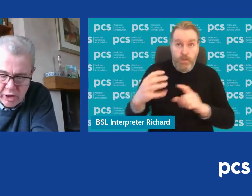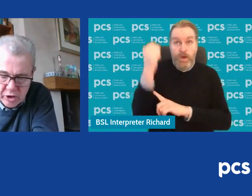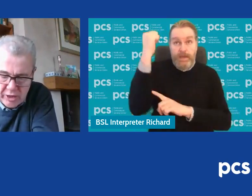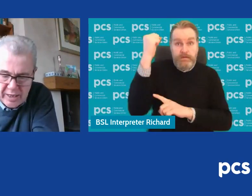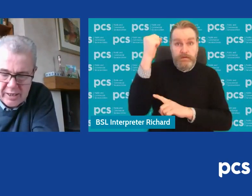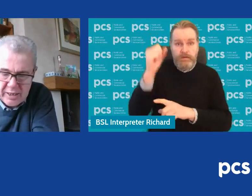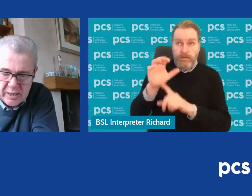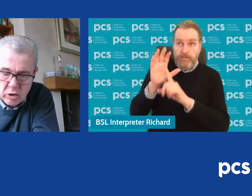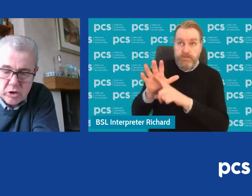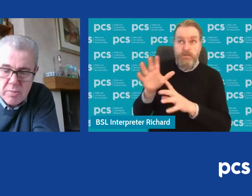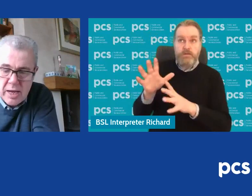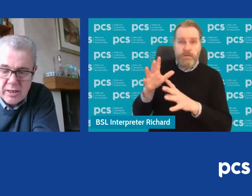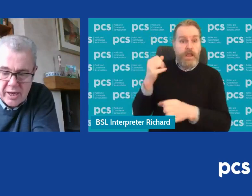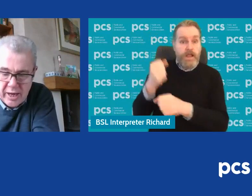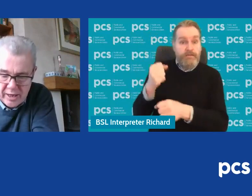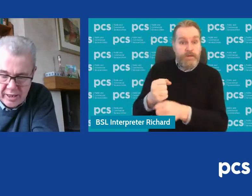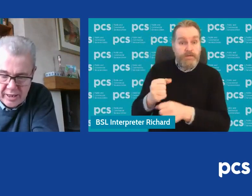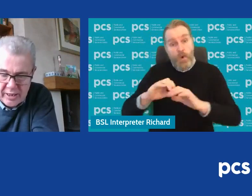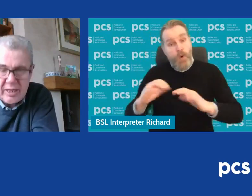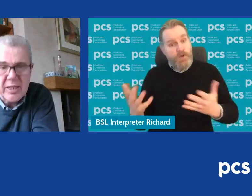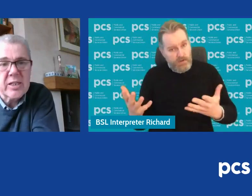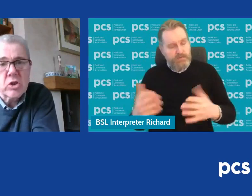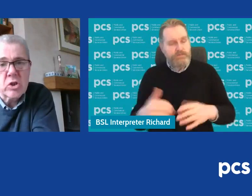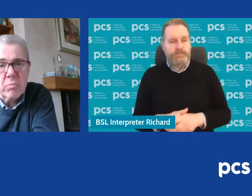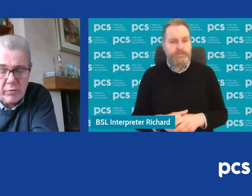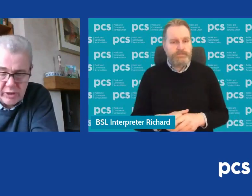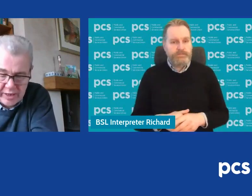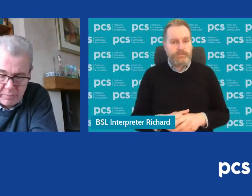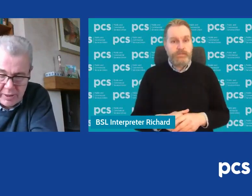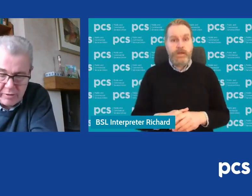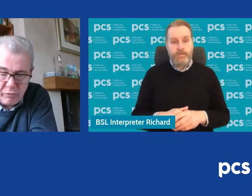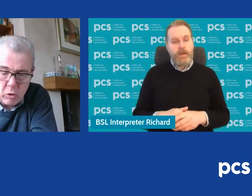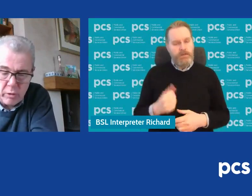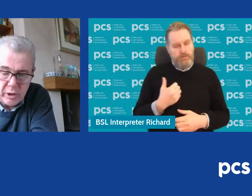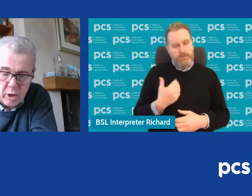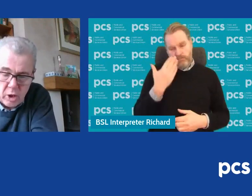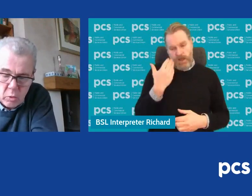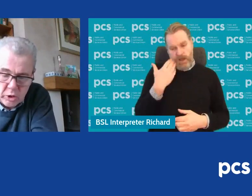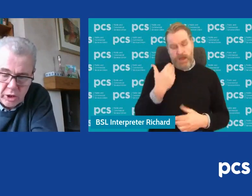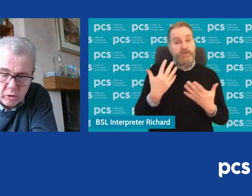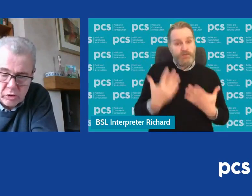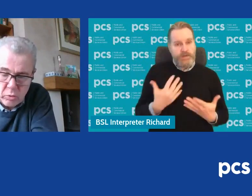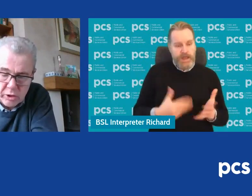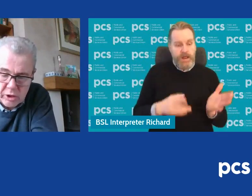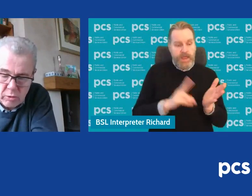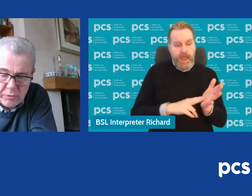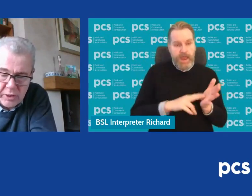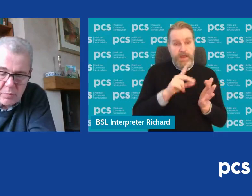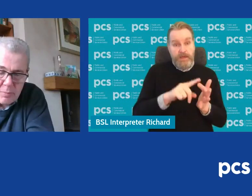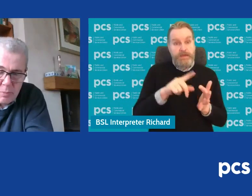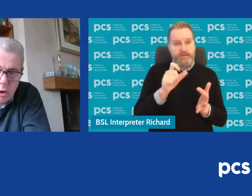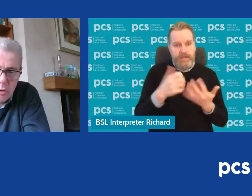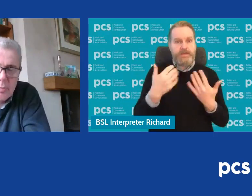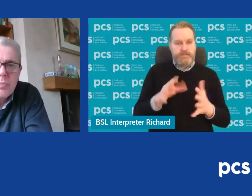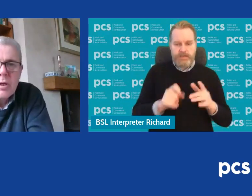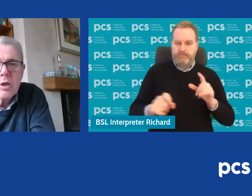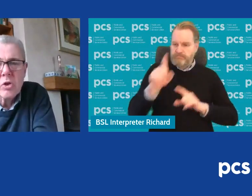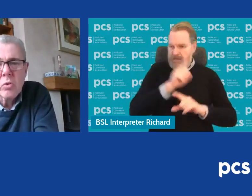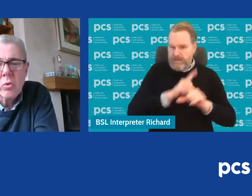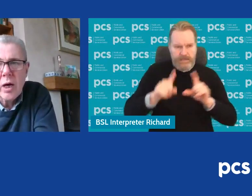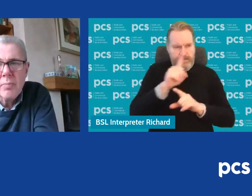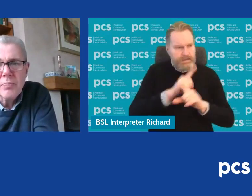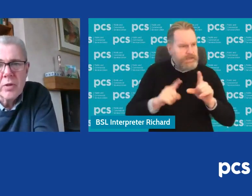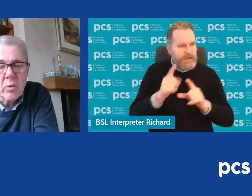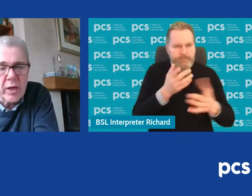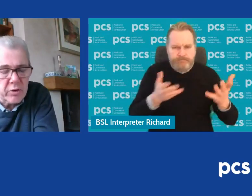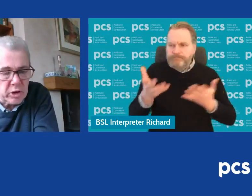your introduction, the NEC has also met today and taken key decisions on moving the campaign forward, which I also wanted to update people on.